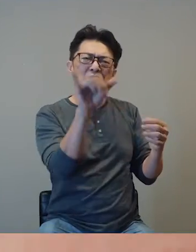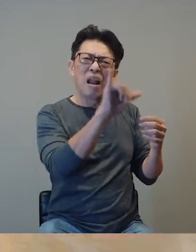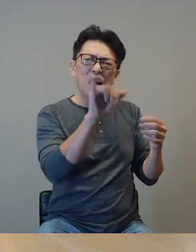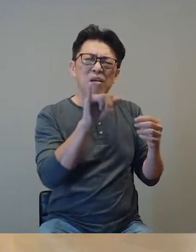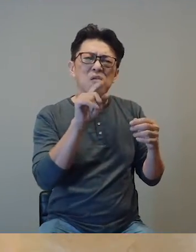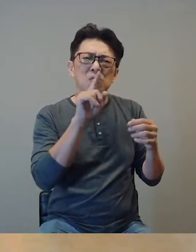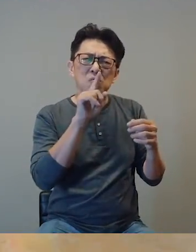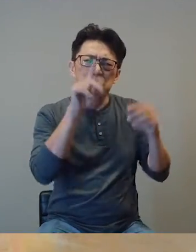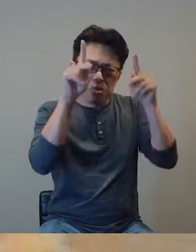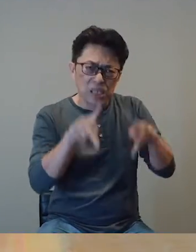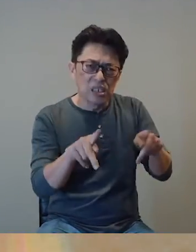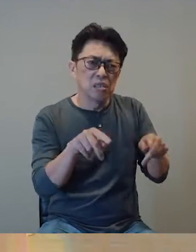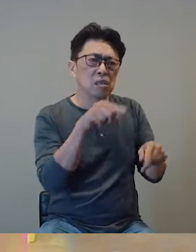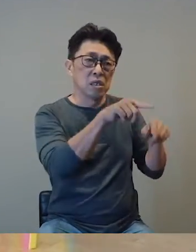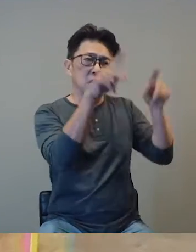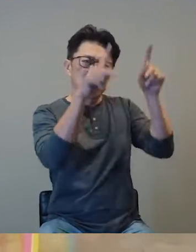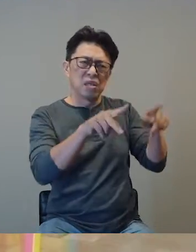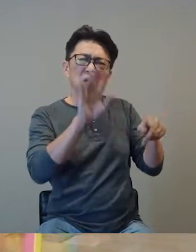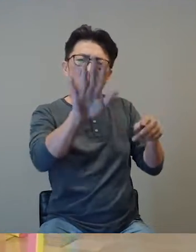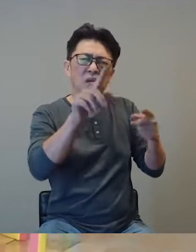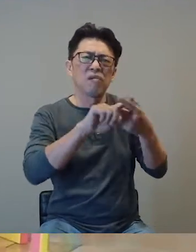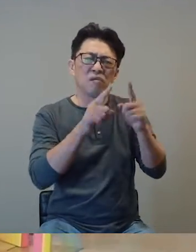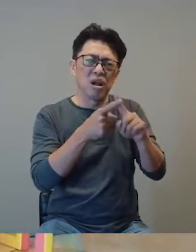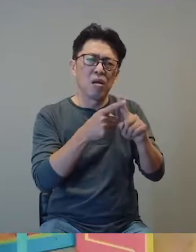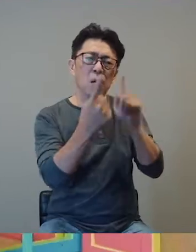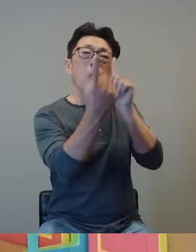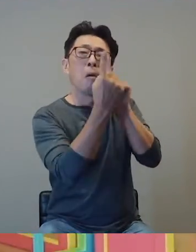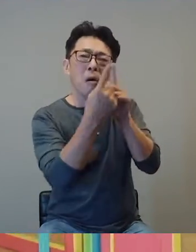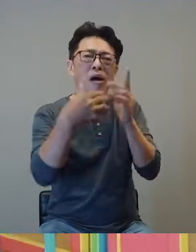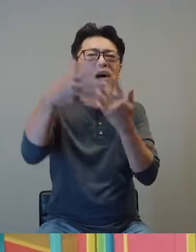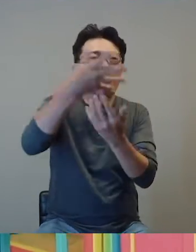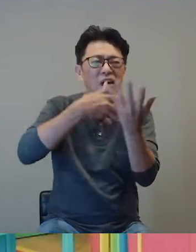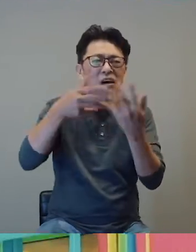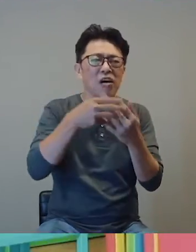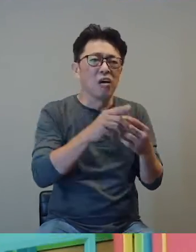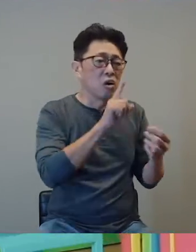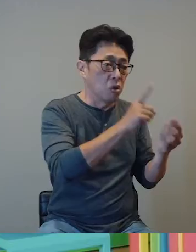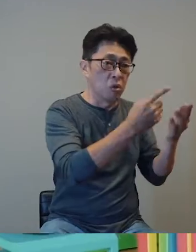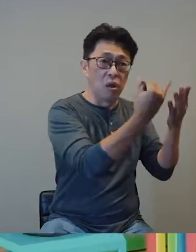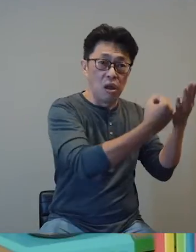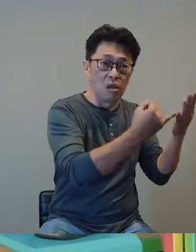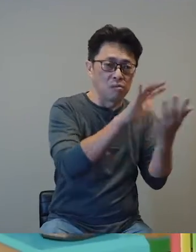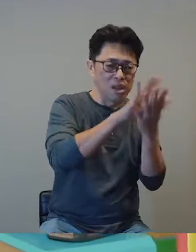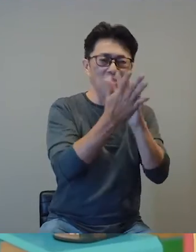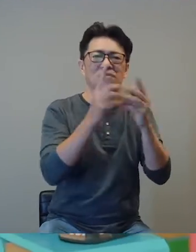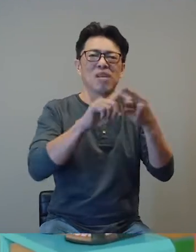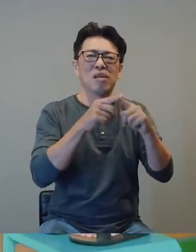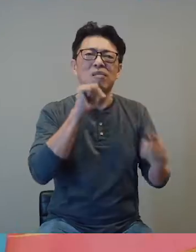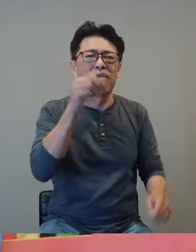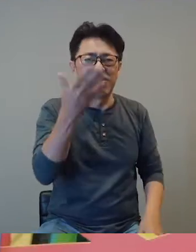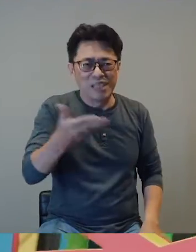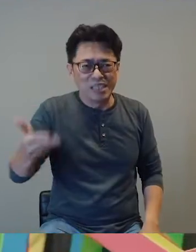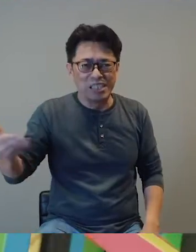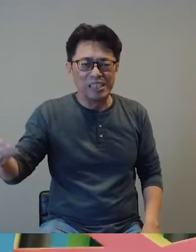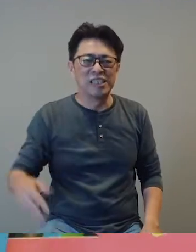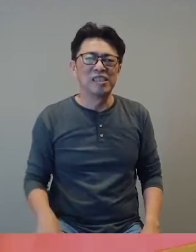also bodies in their own right, how would you hold that artwork if you were thinking of it as your friend as opposed to a thing? I suppose